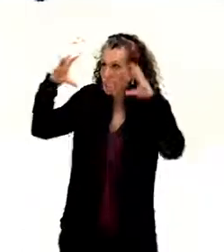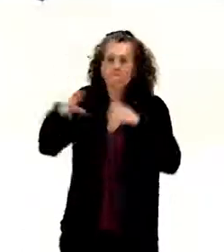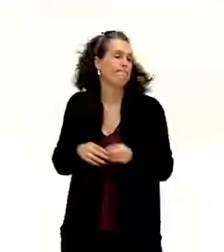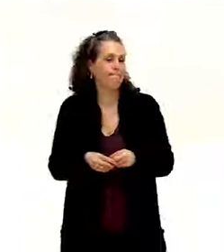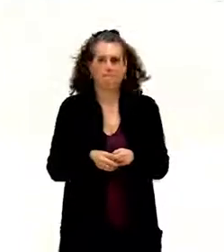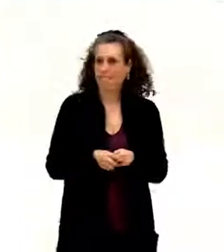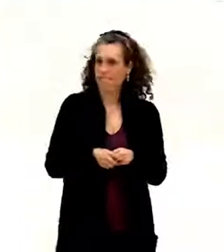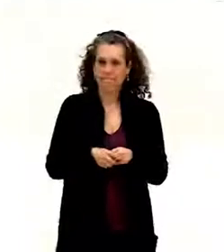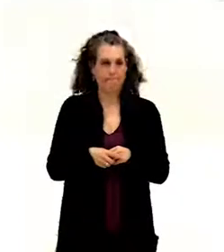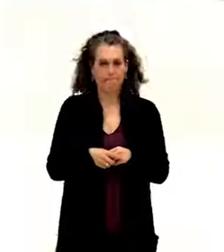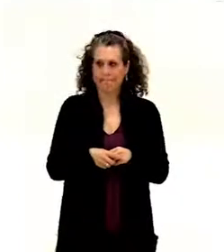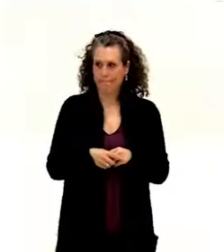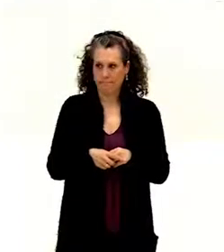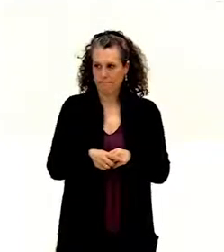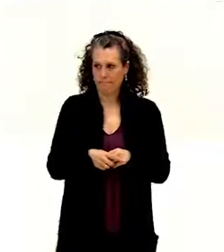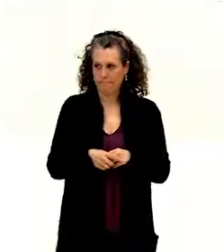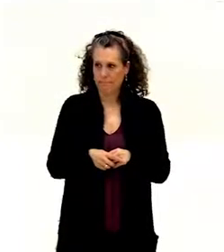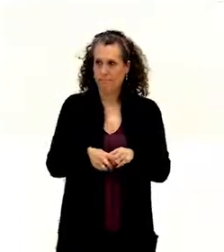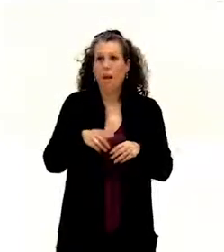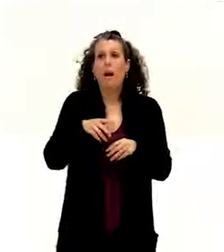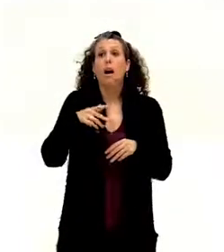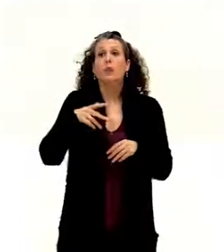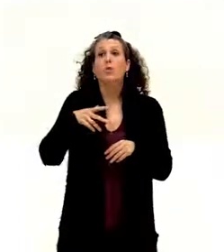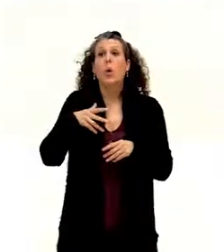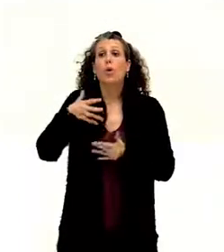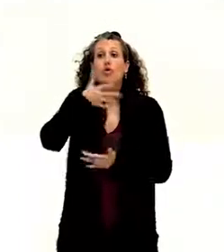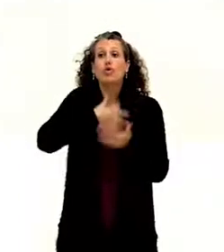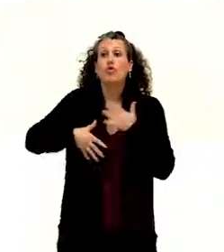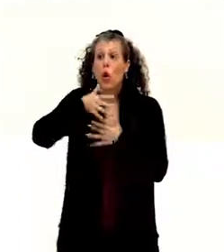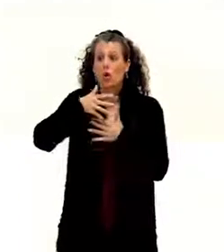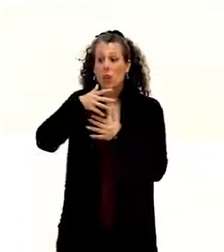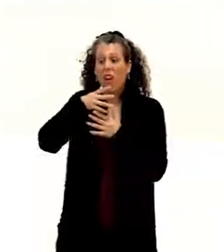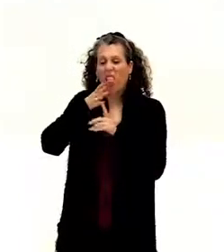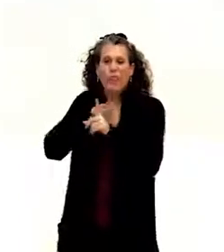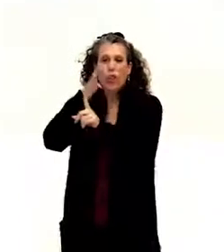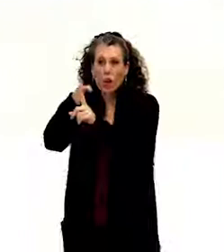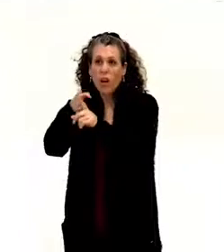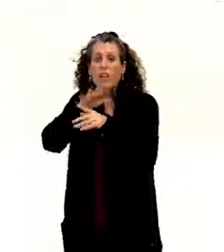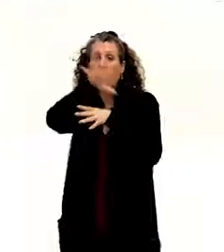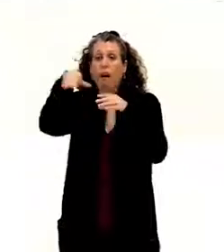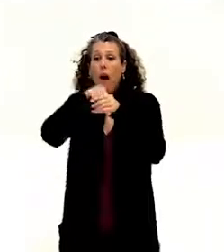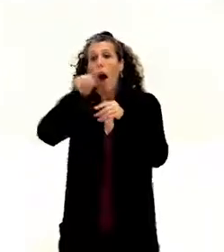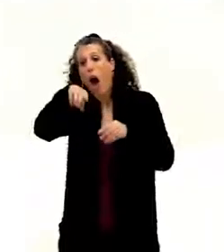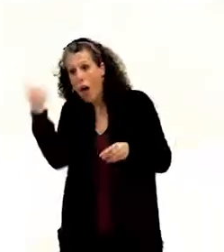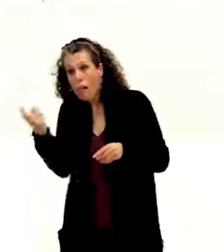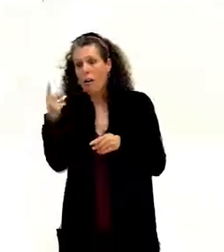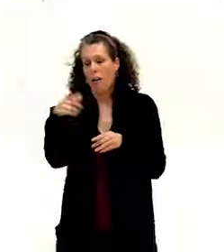It also covers, social interest services cover, other fundamental rights.